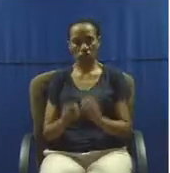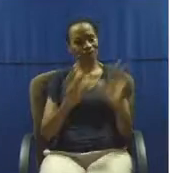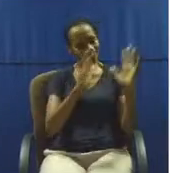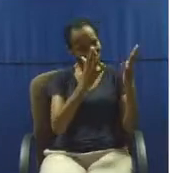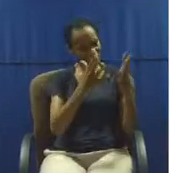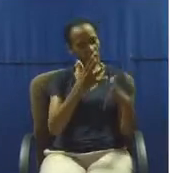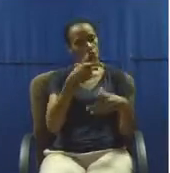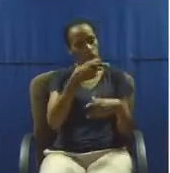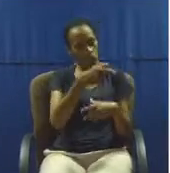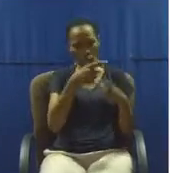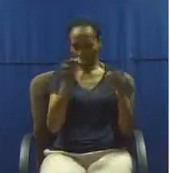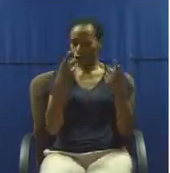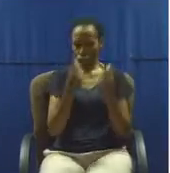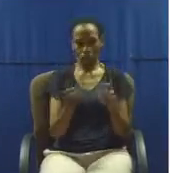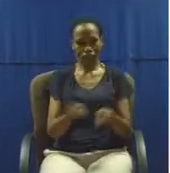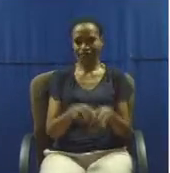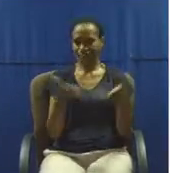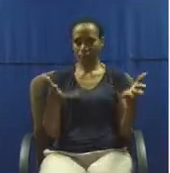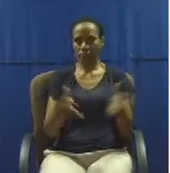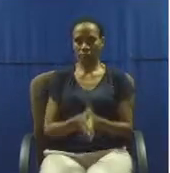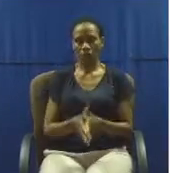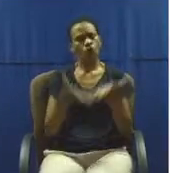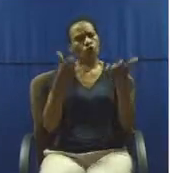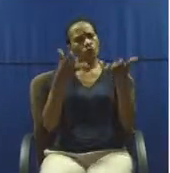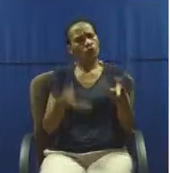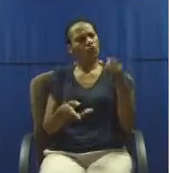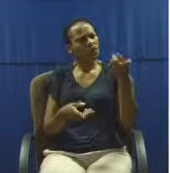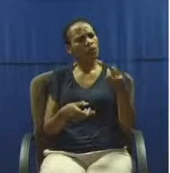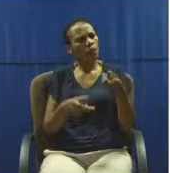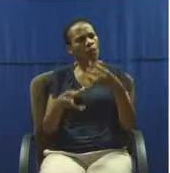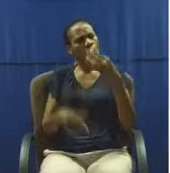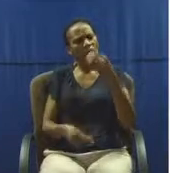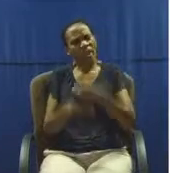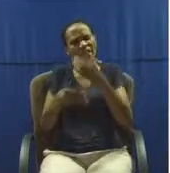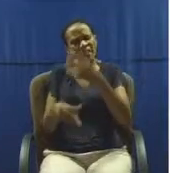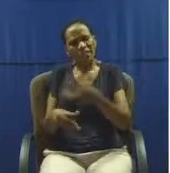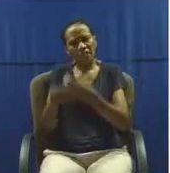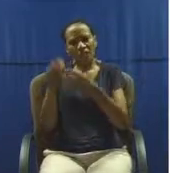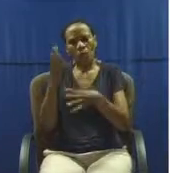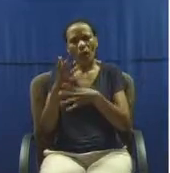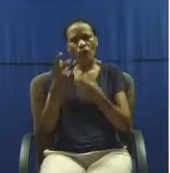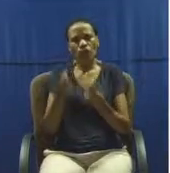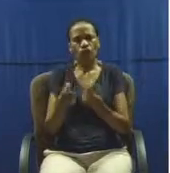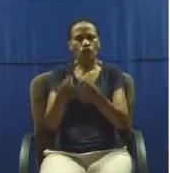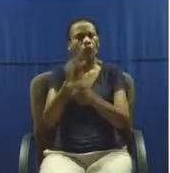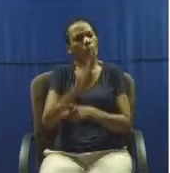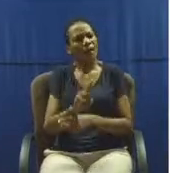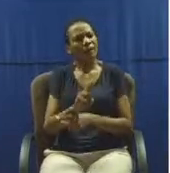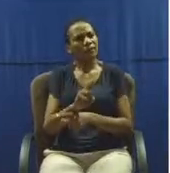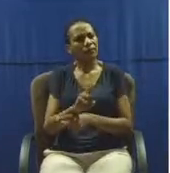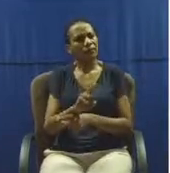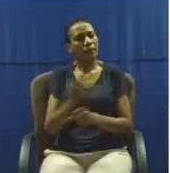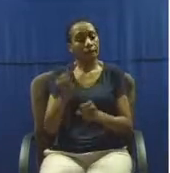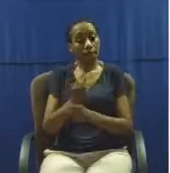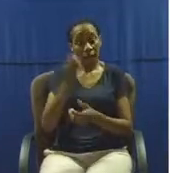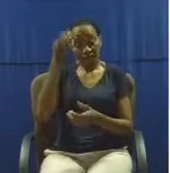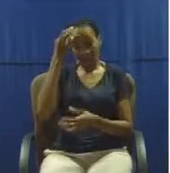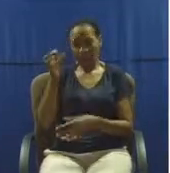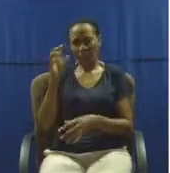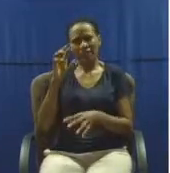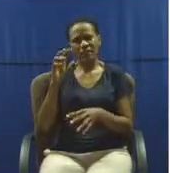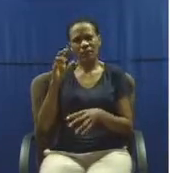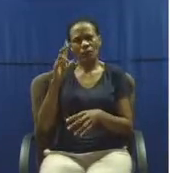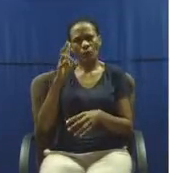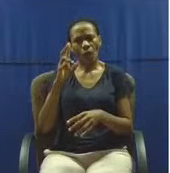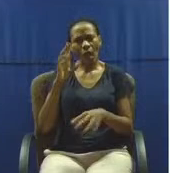this. So, what additional measures, Honorable President, will your government be undertaking in the entire